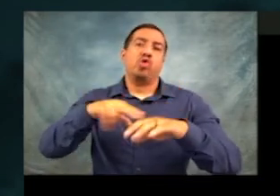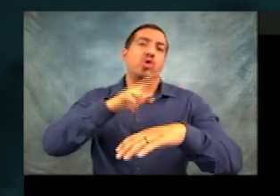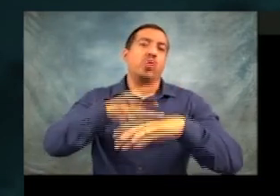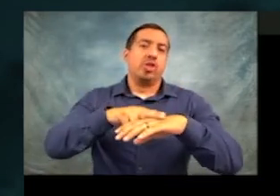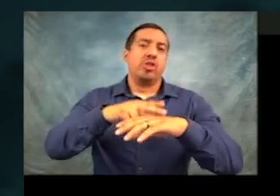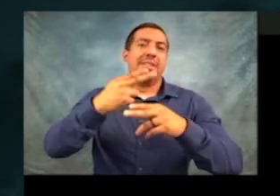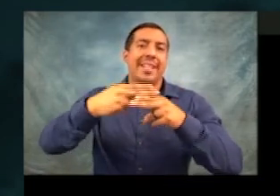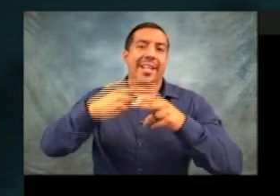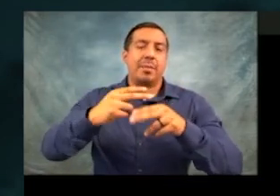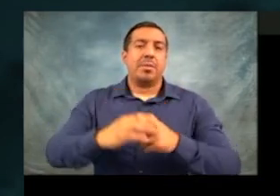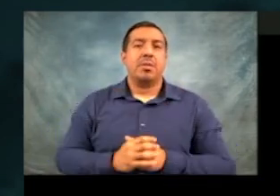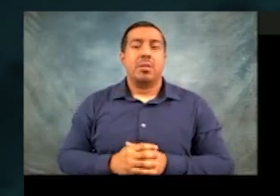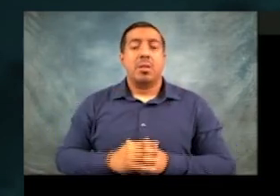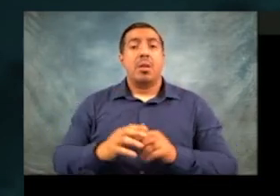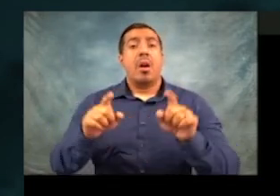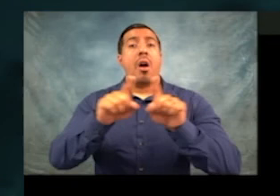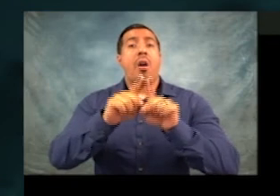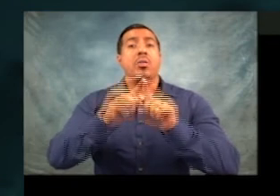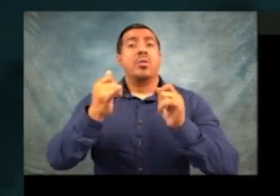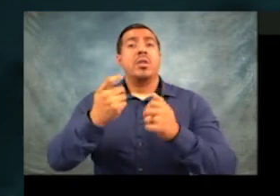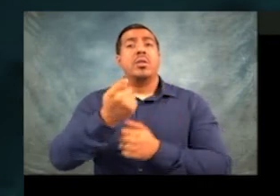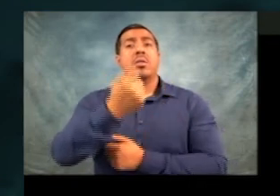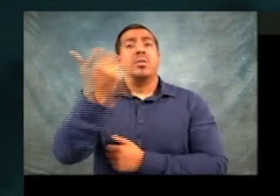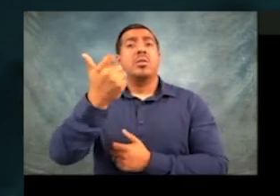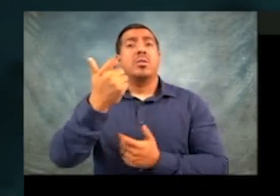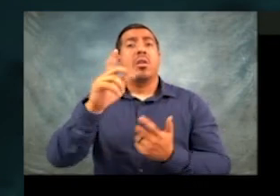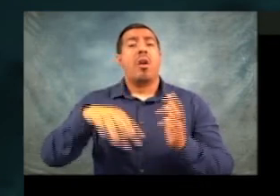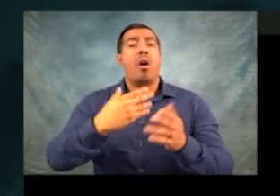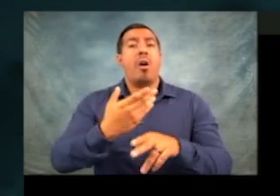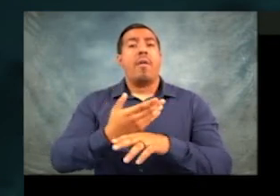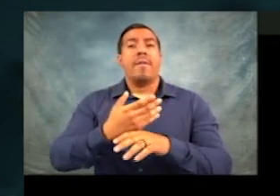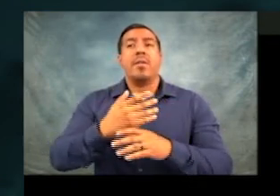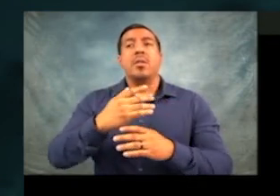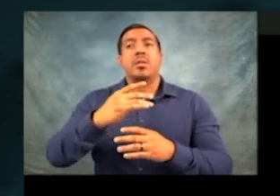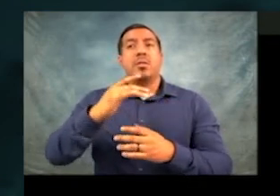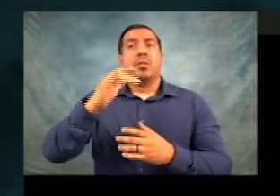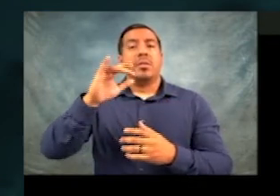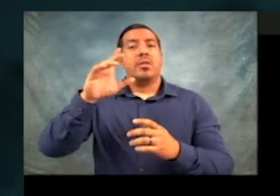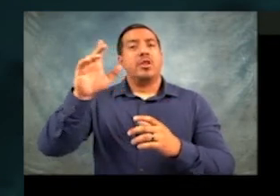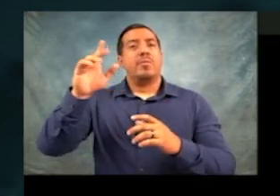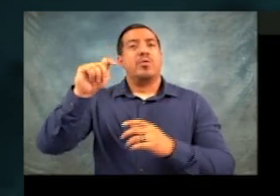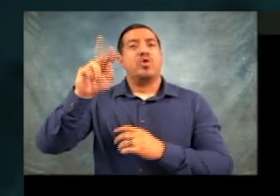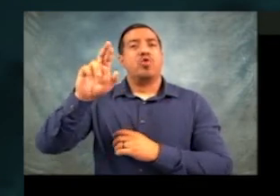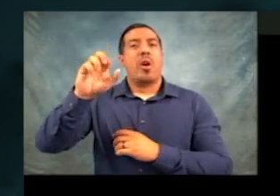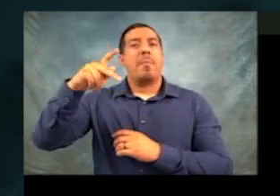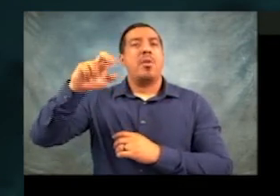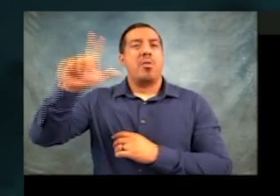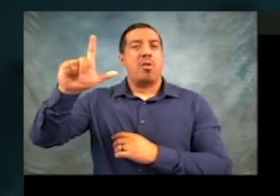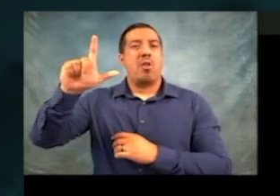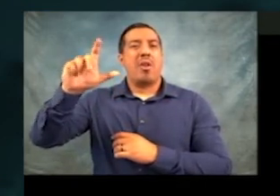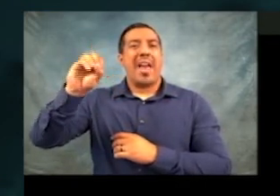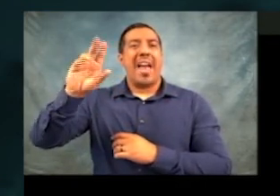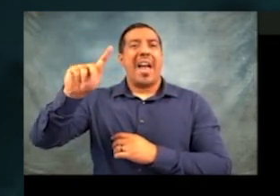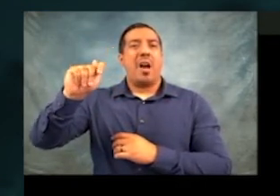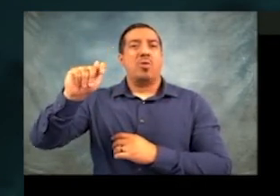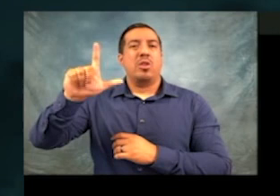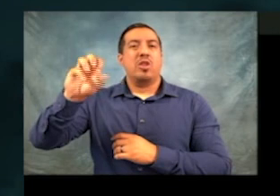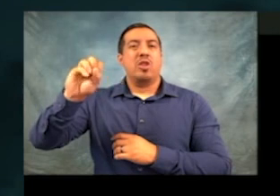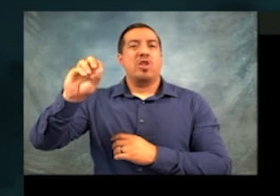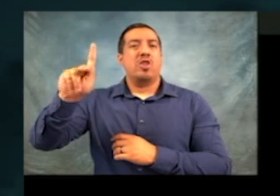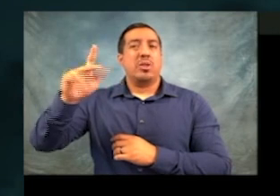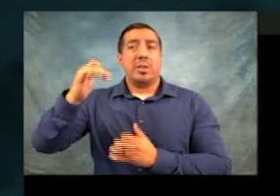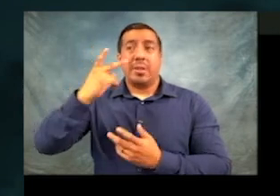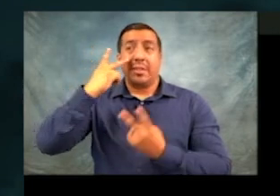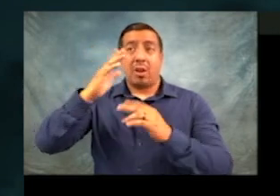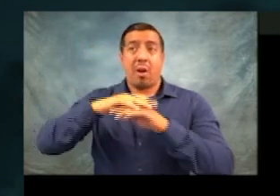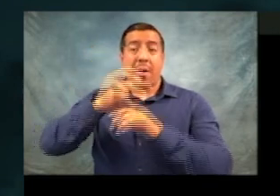if necessary. Also, we're moving up the tropical weather outlooks. You've probably seen this already since we're already beyond May